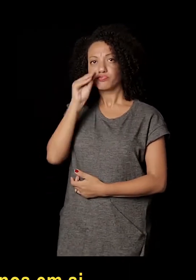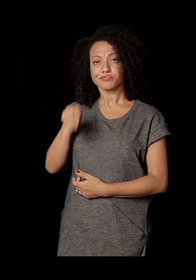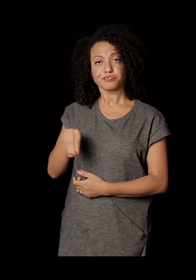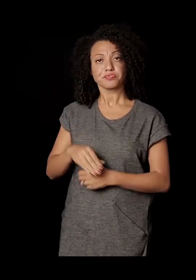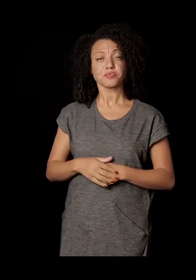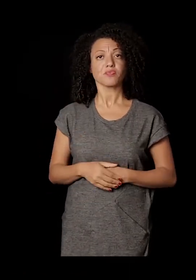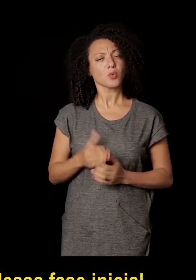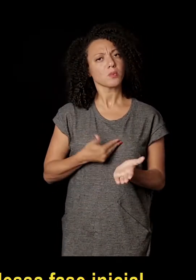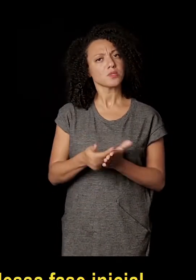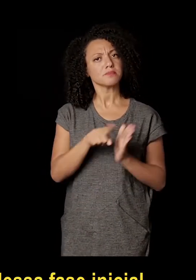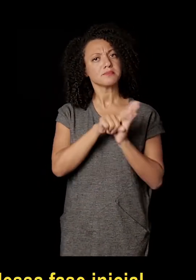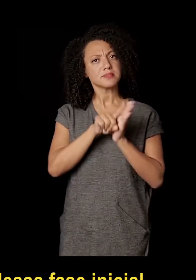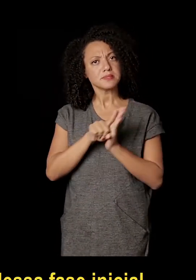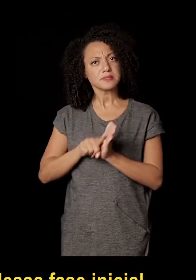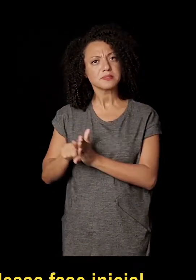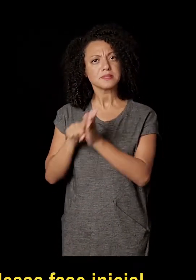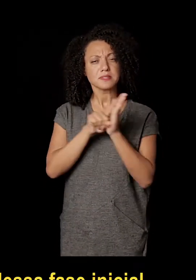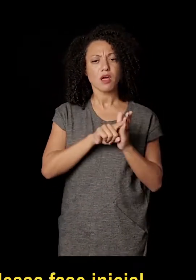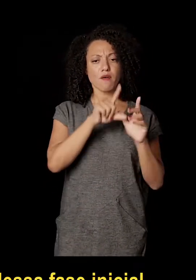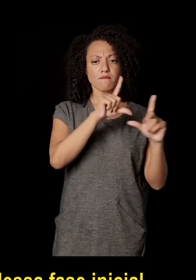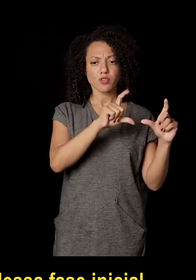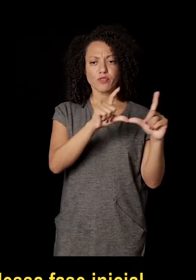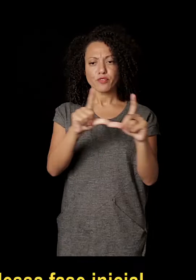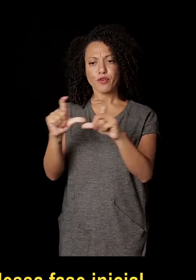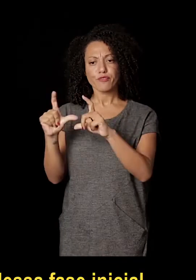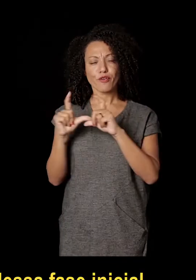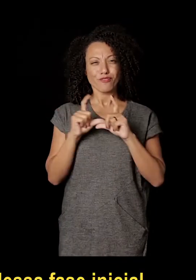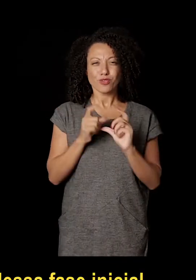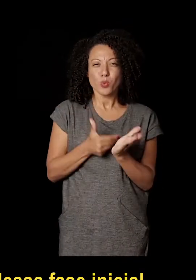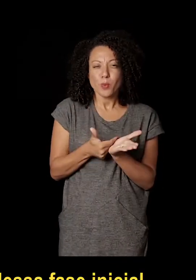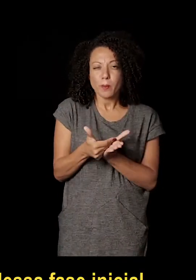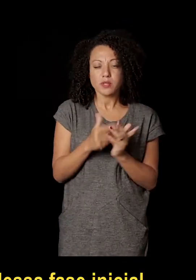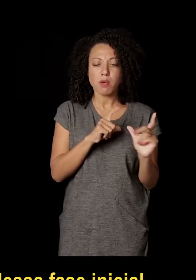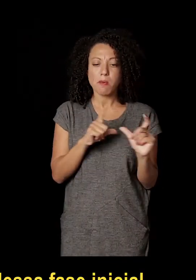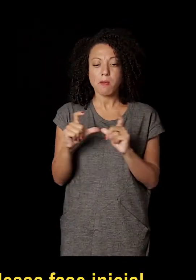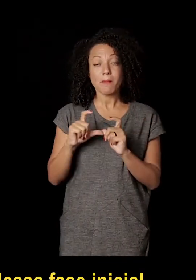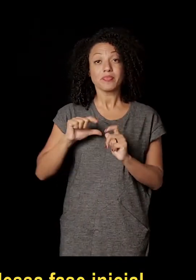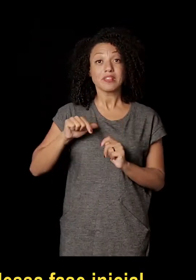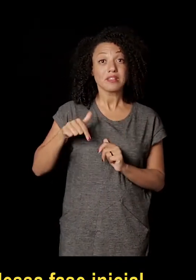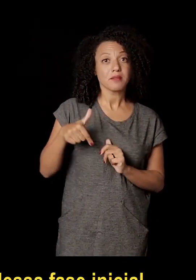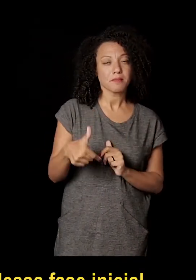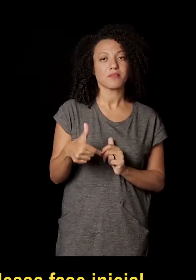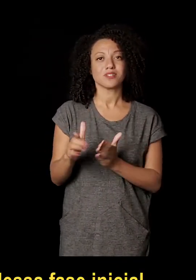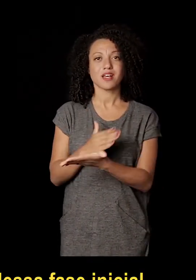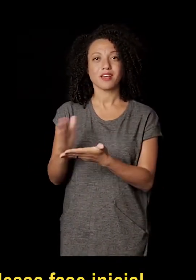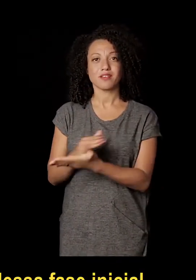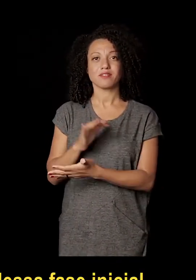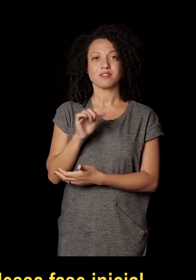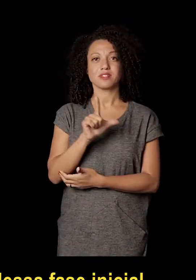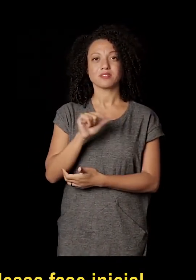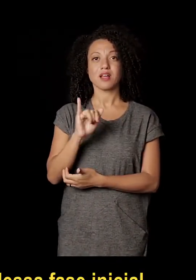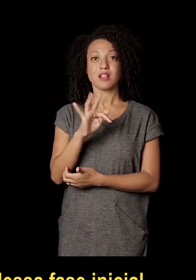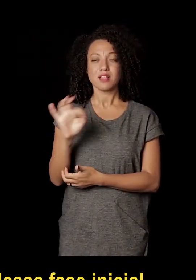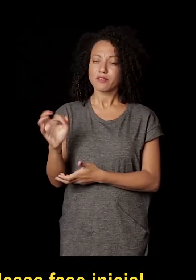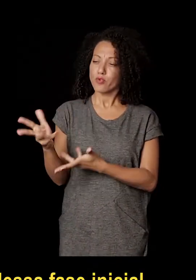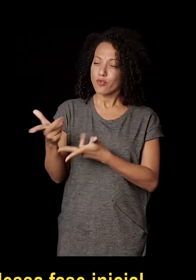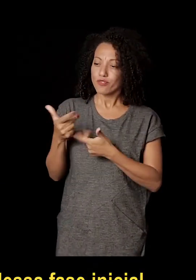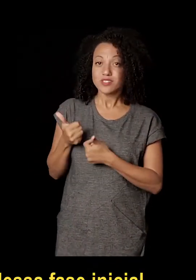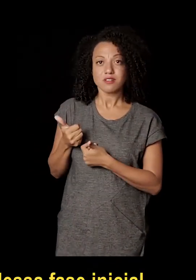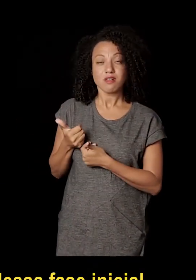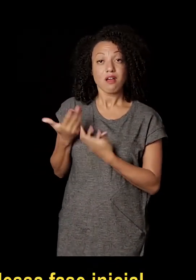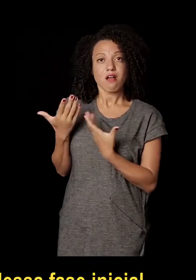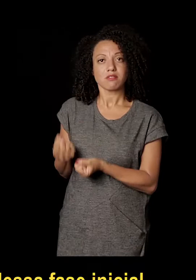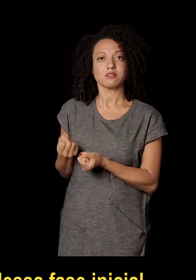children. So I began to do some research. I did some early photography, and I convinced Life magazine